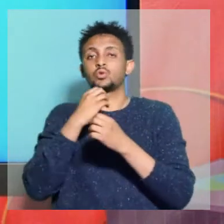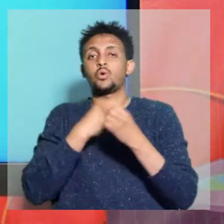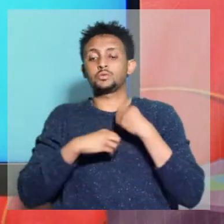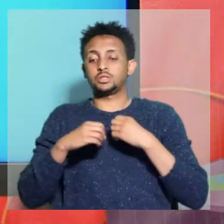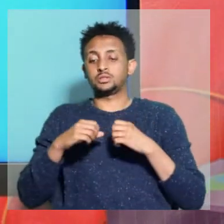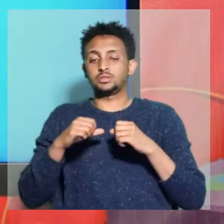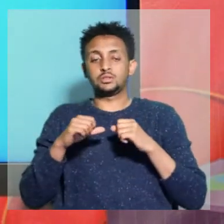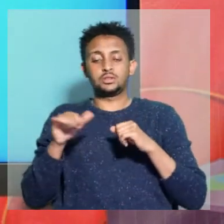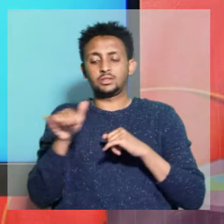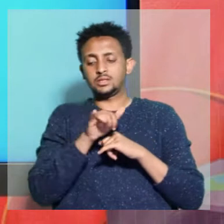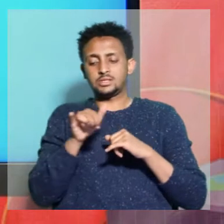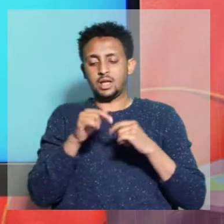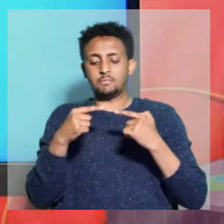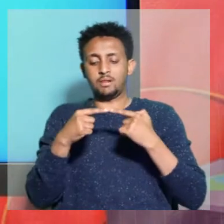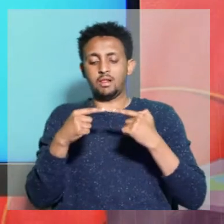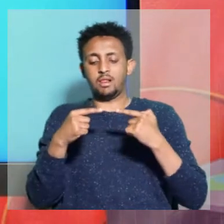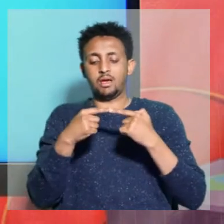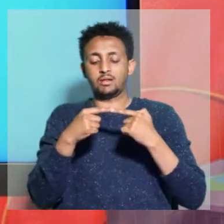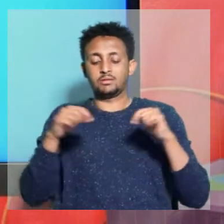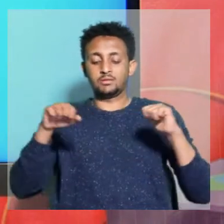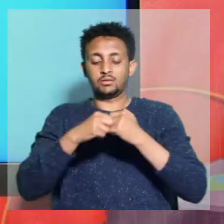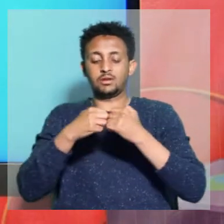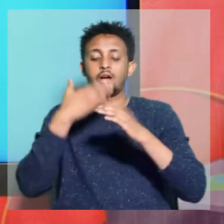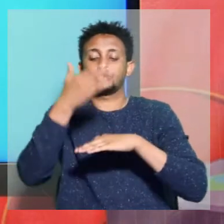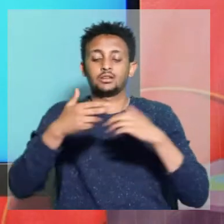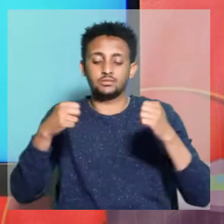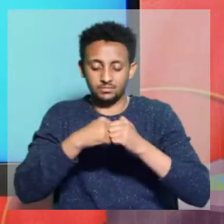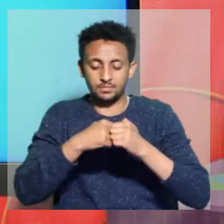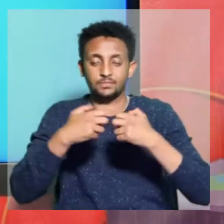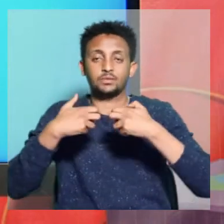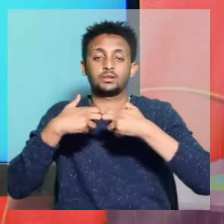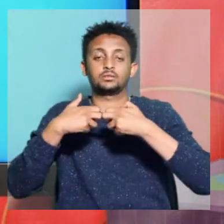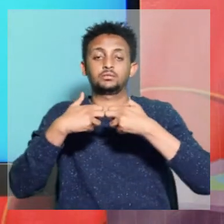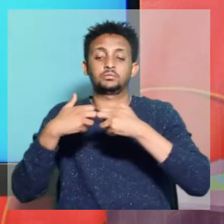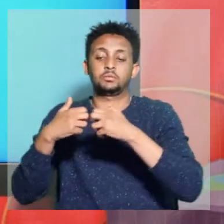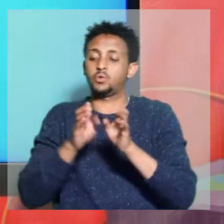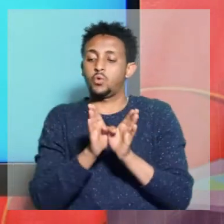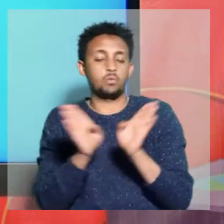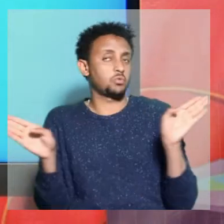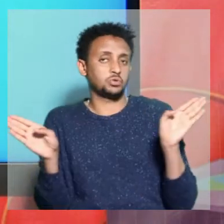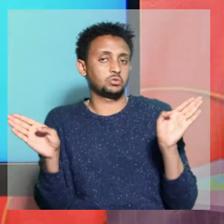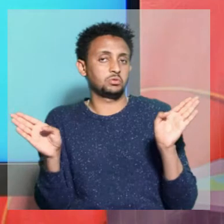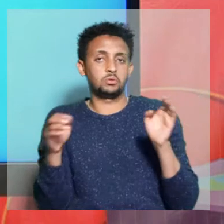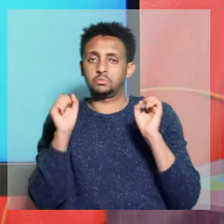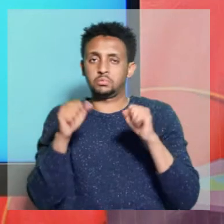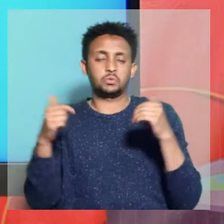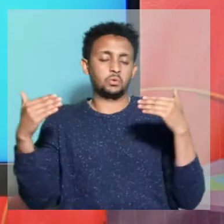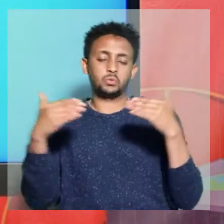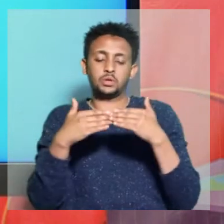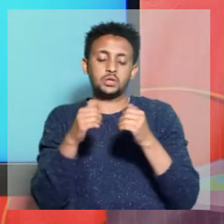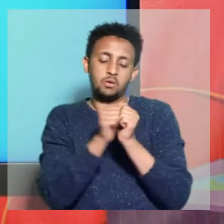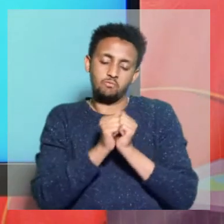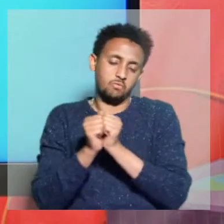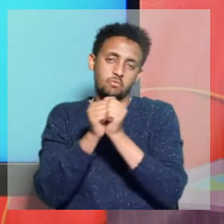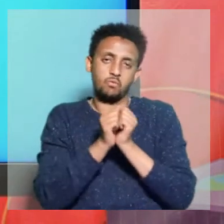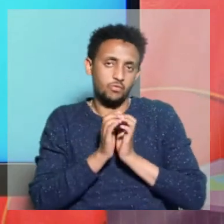move on the same lines of action. These objects might move on this and oppositely, or they might stick together and move together